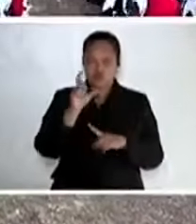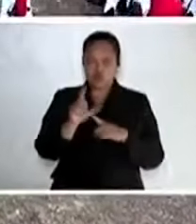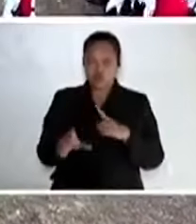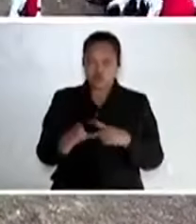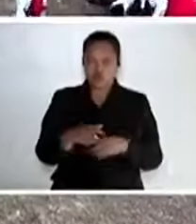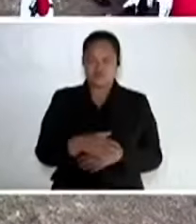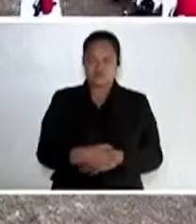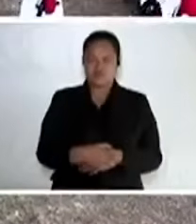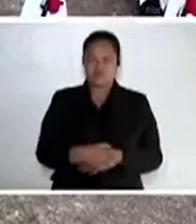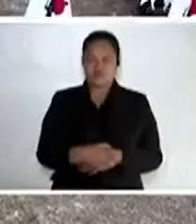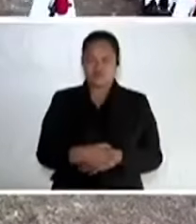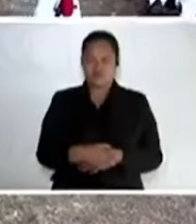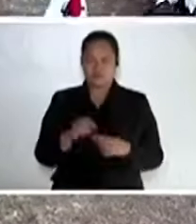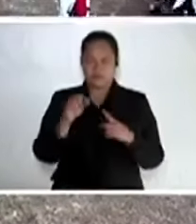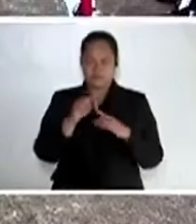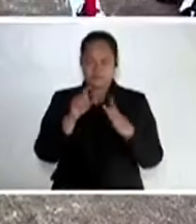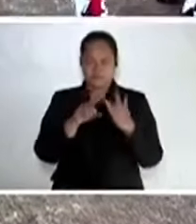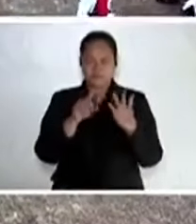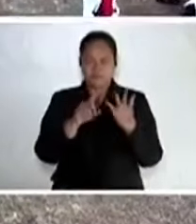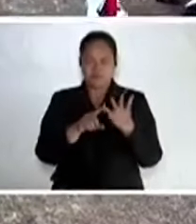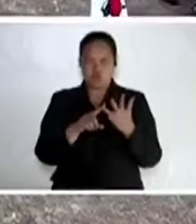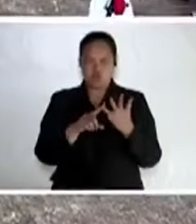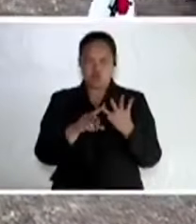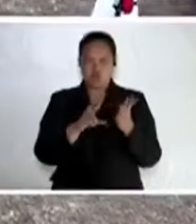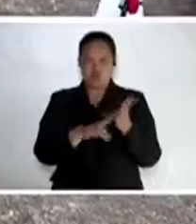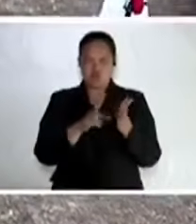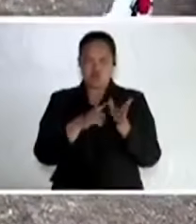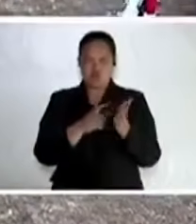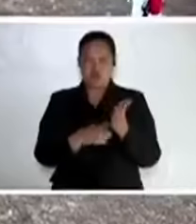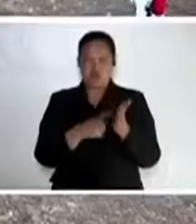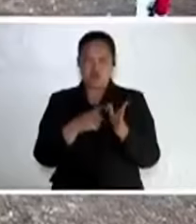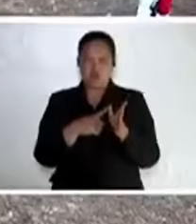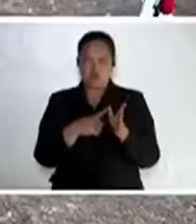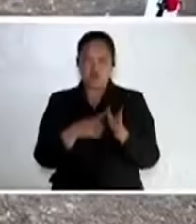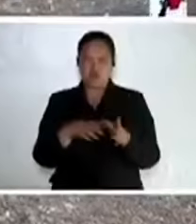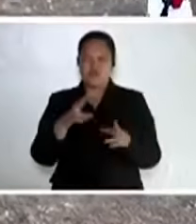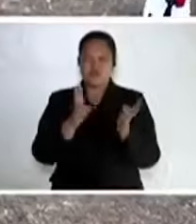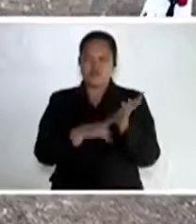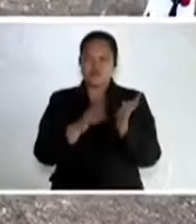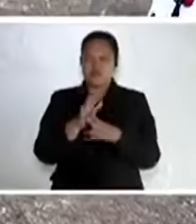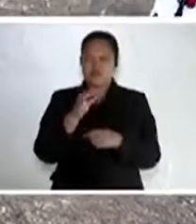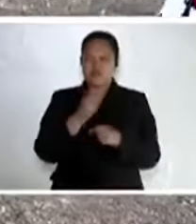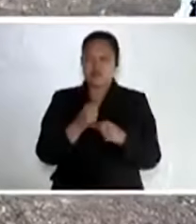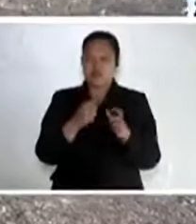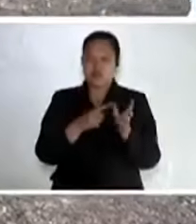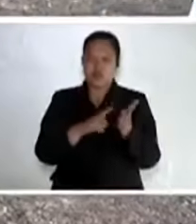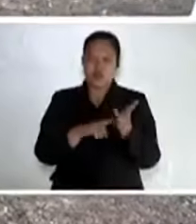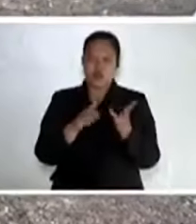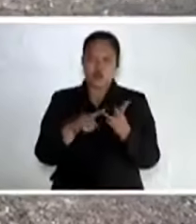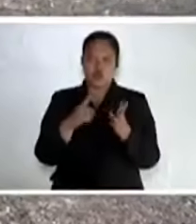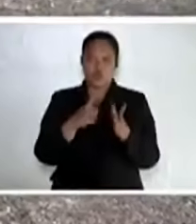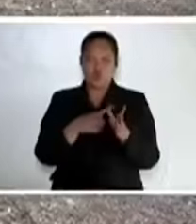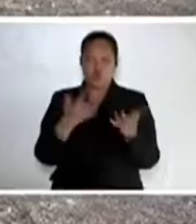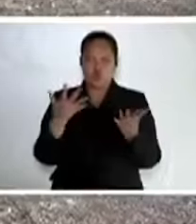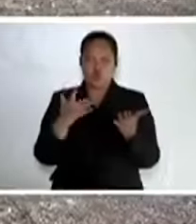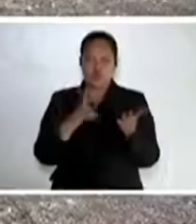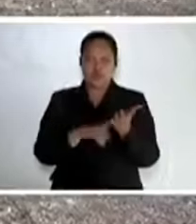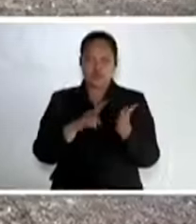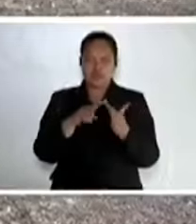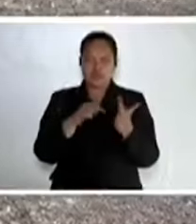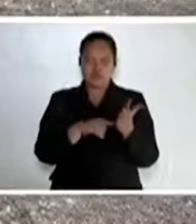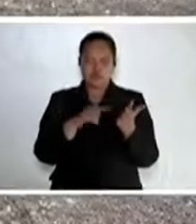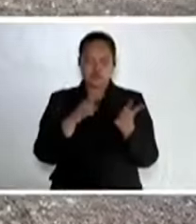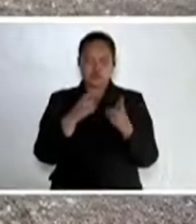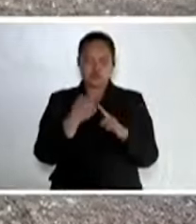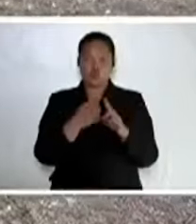Lieutenant Colonel Pio Varawa, from the island, from the village of Ngaloa, Tikina Lekutu, from the